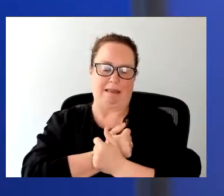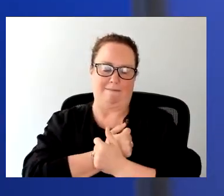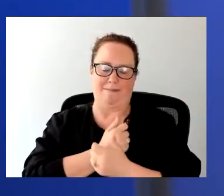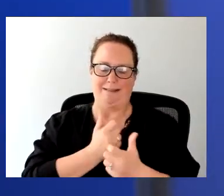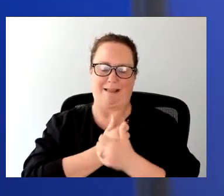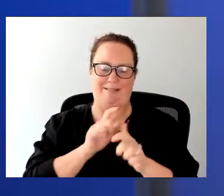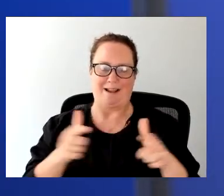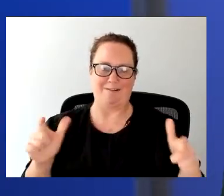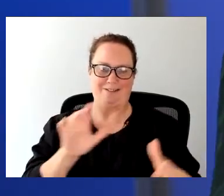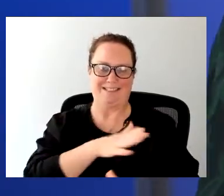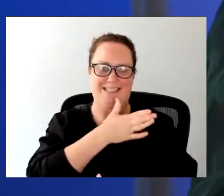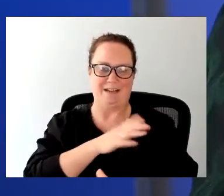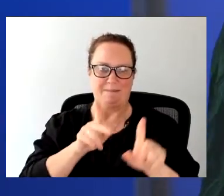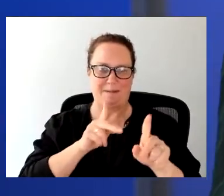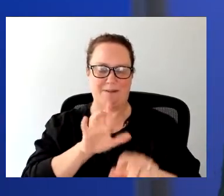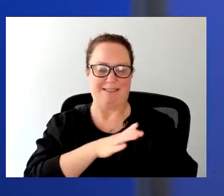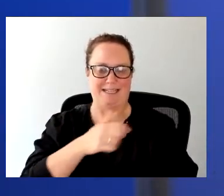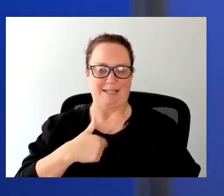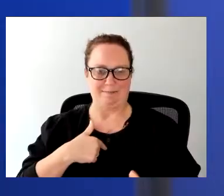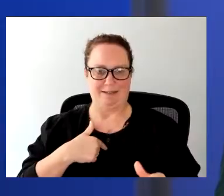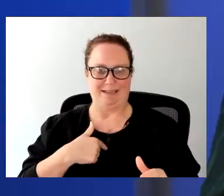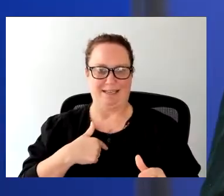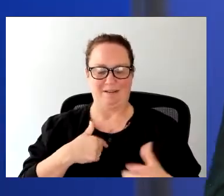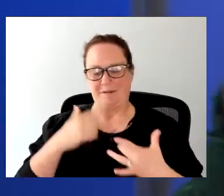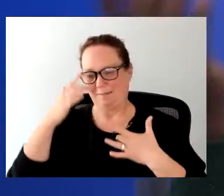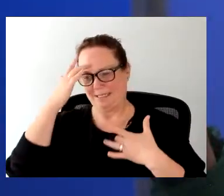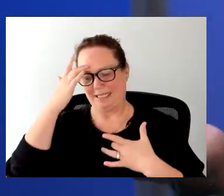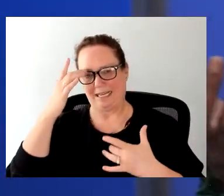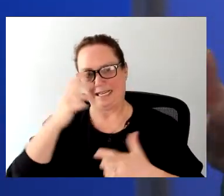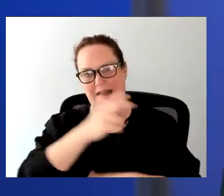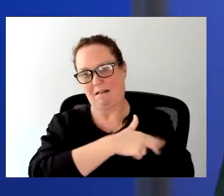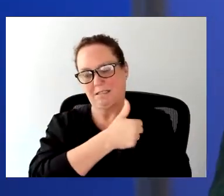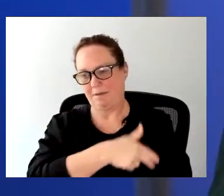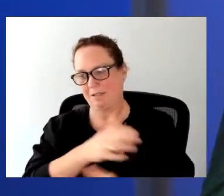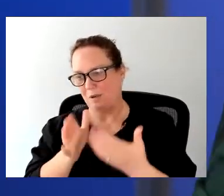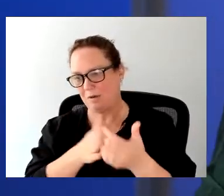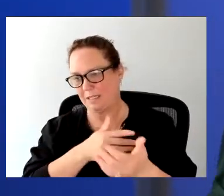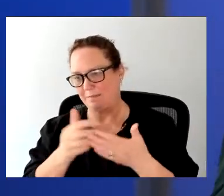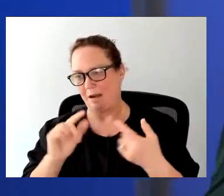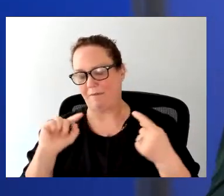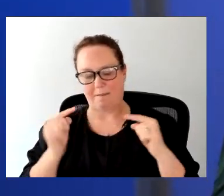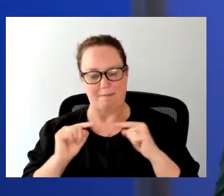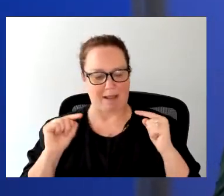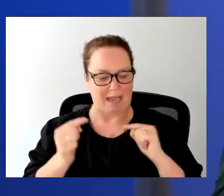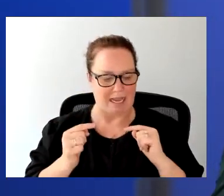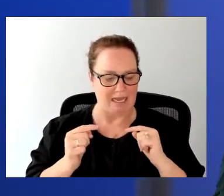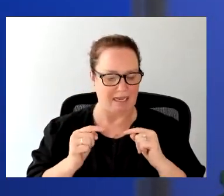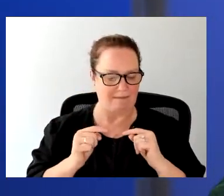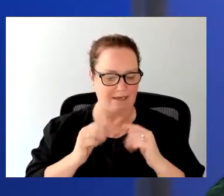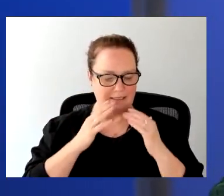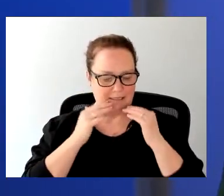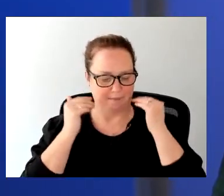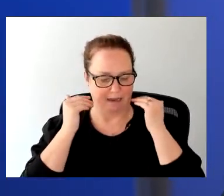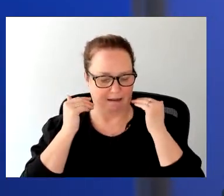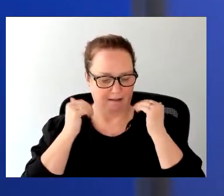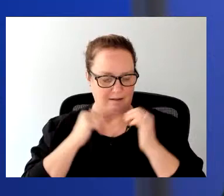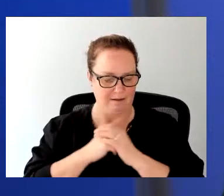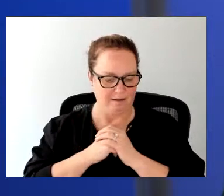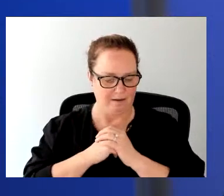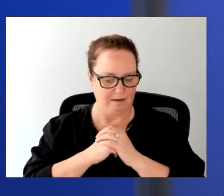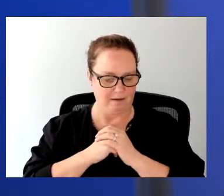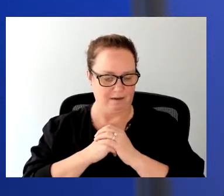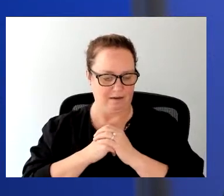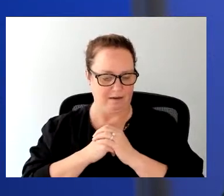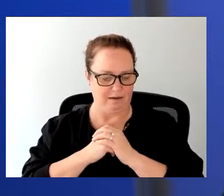So I have people singing to me when I'm ill and in the hospital. So it doesn't matter how much pain I'm in. If I can put a smile on my face, with that one song, it